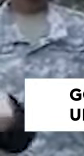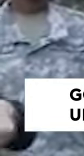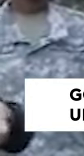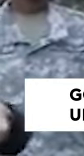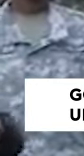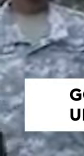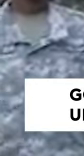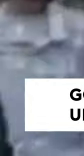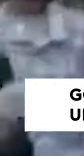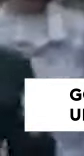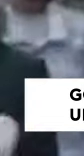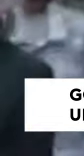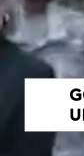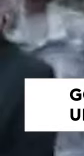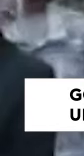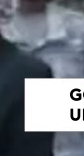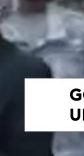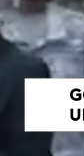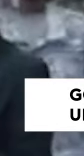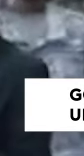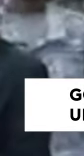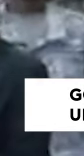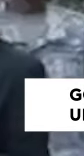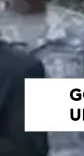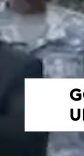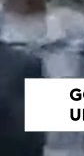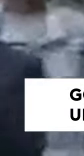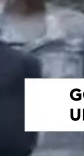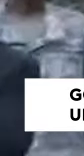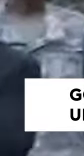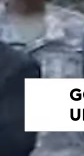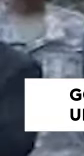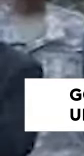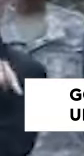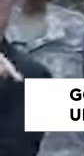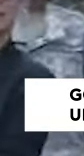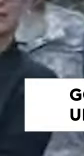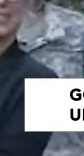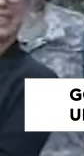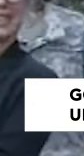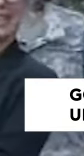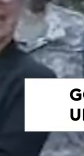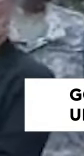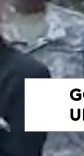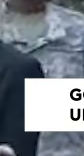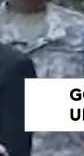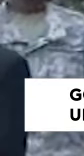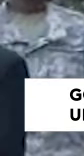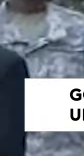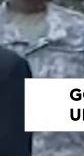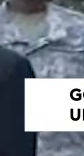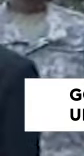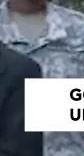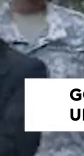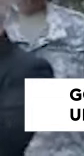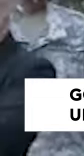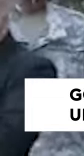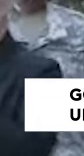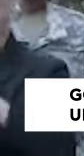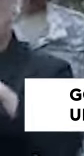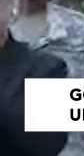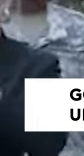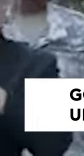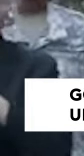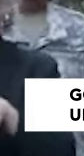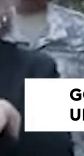Well, the difference is, I think one difference between this and Ian is Ian was hit Category 5 going into Fort